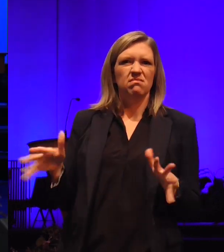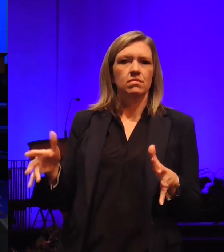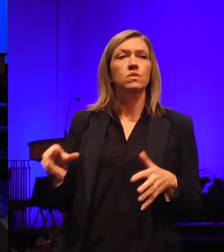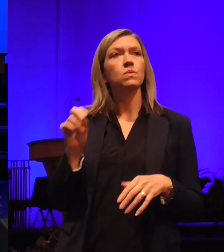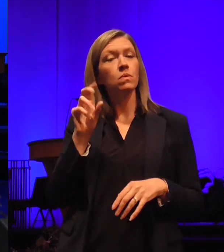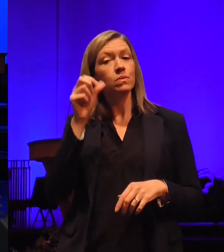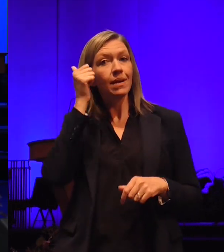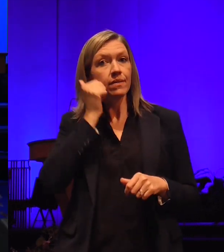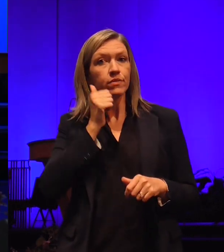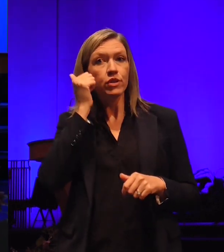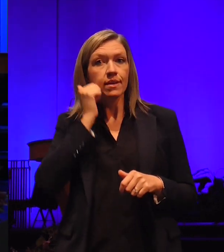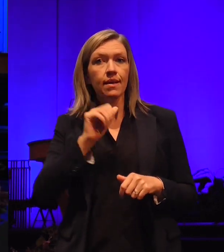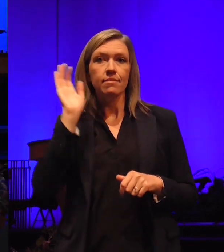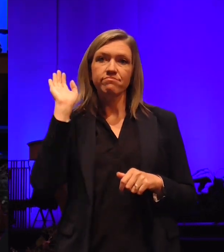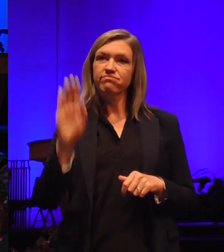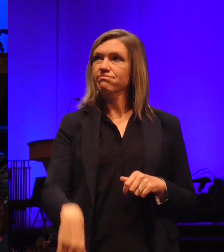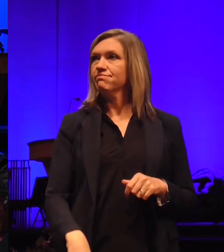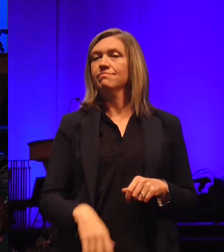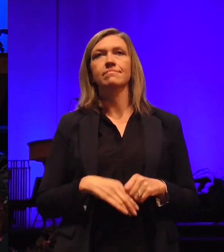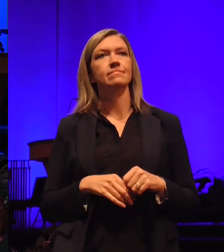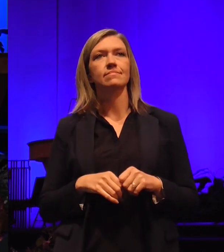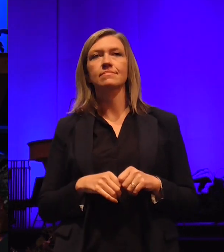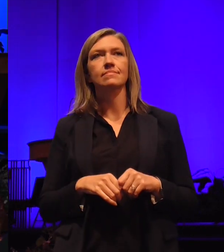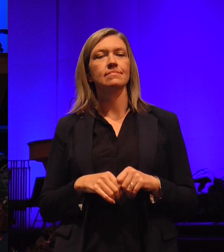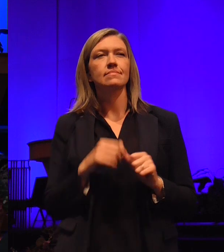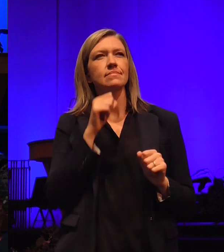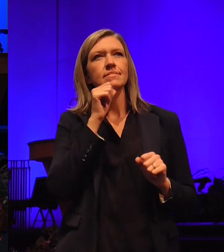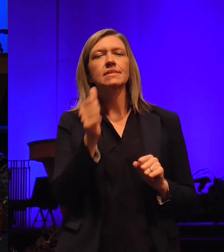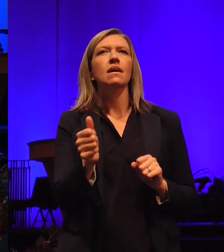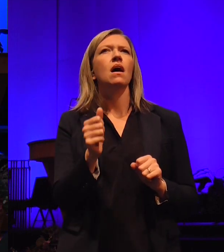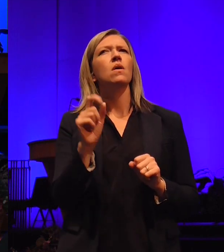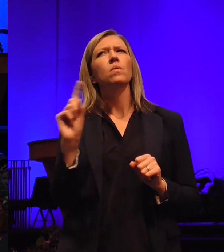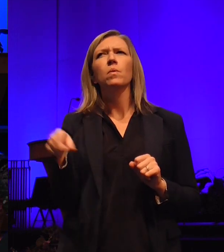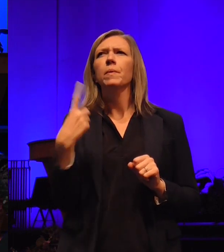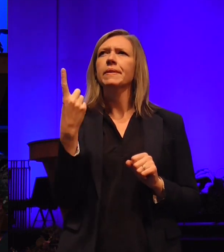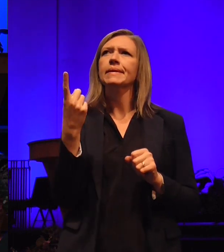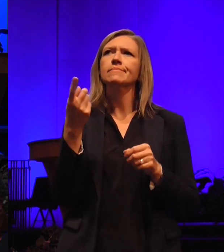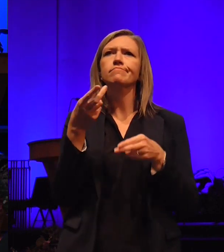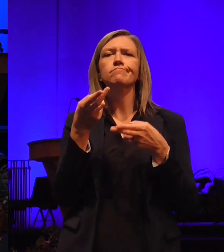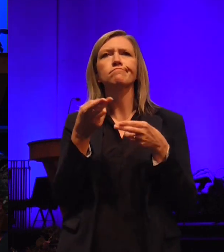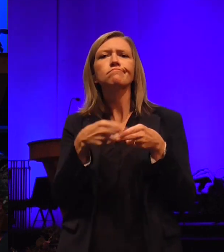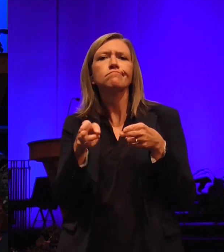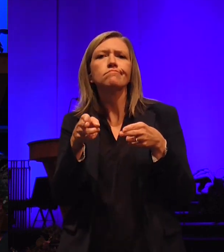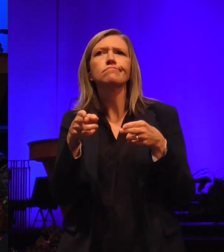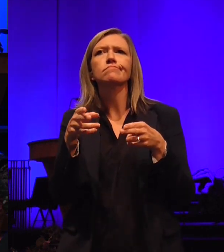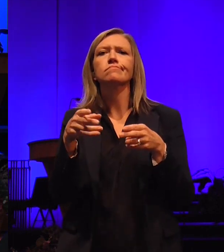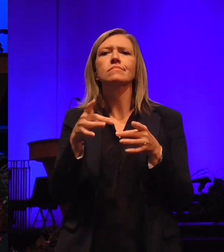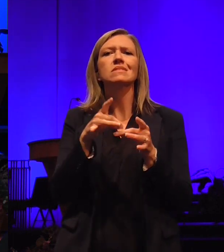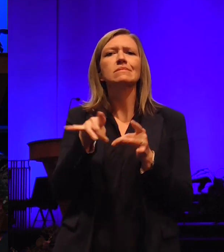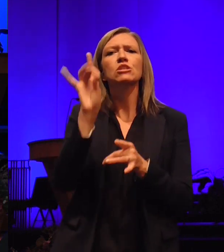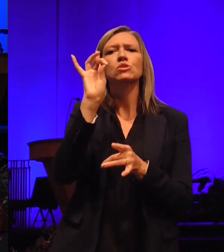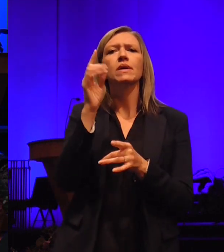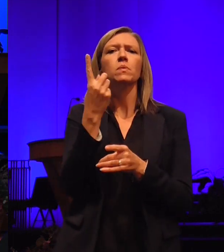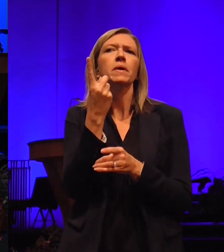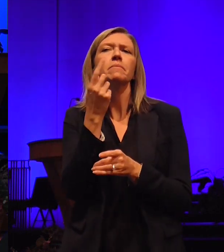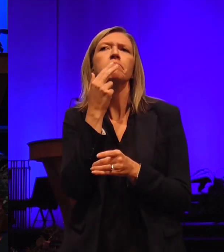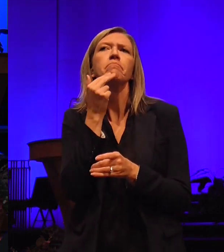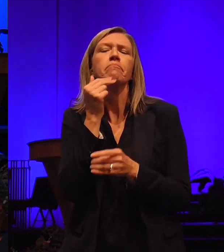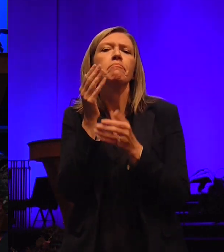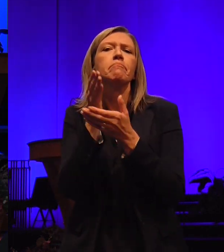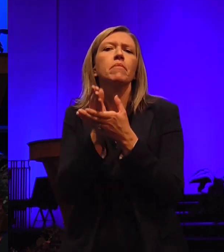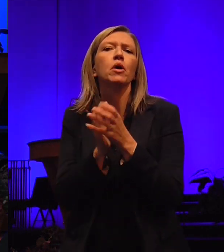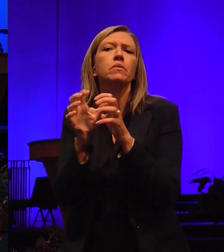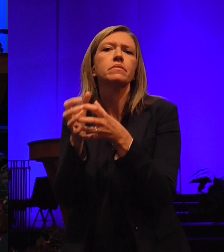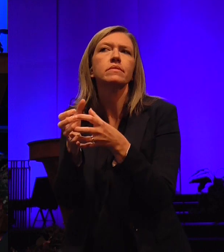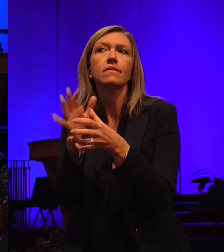about every day. It's not just about having spirituality be a compartment of your life,